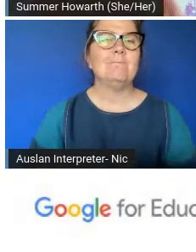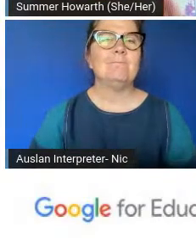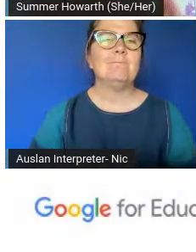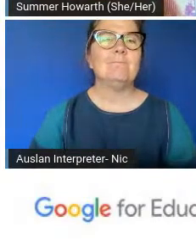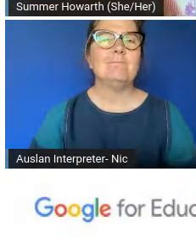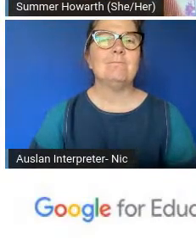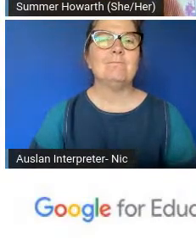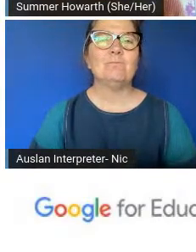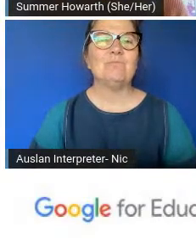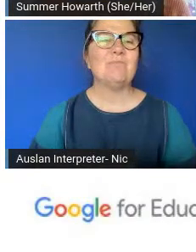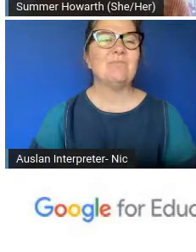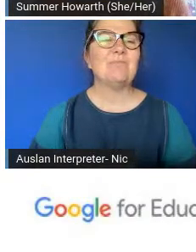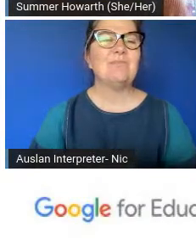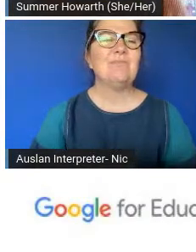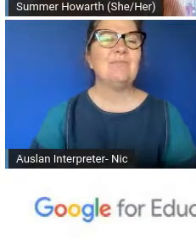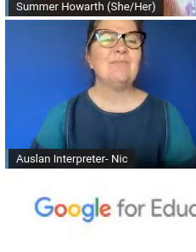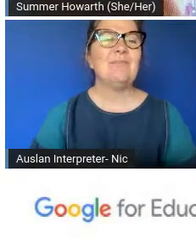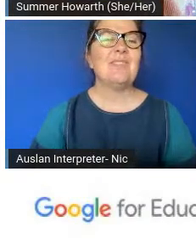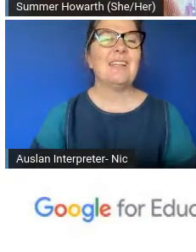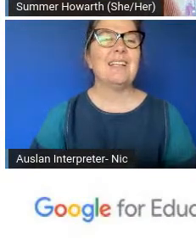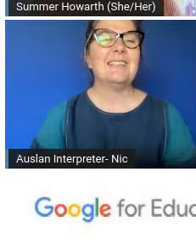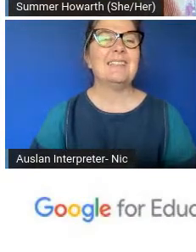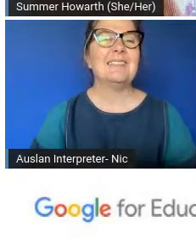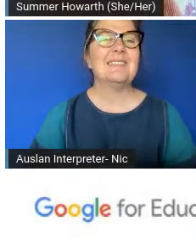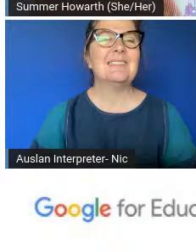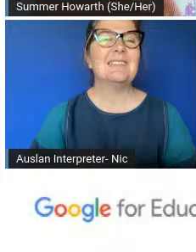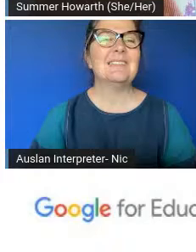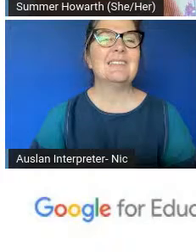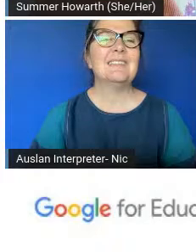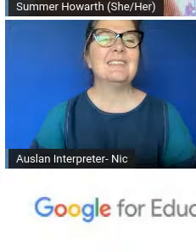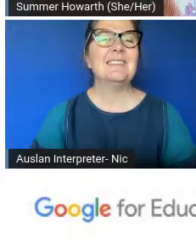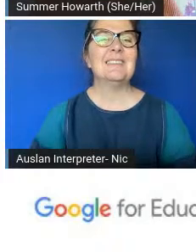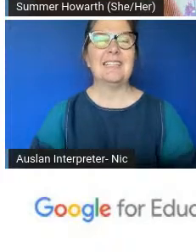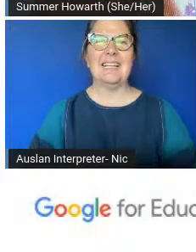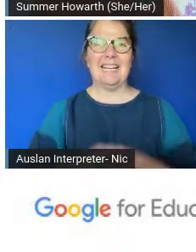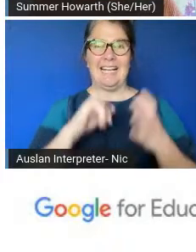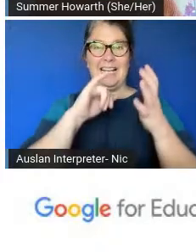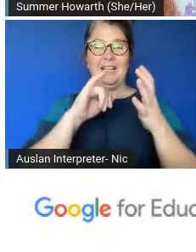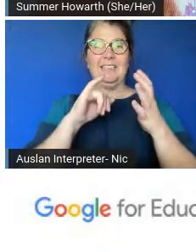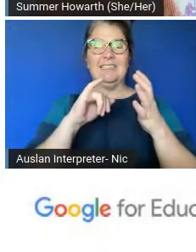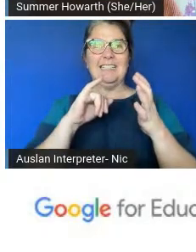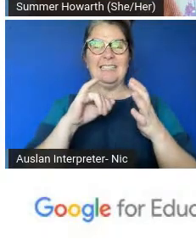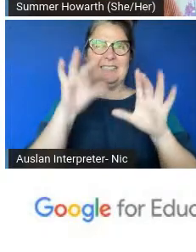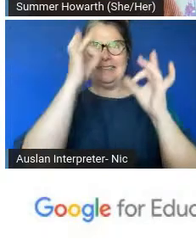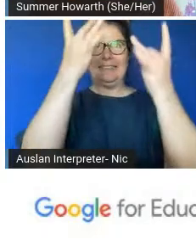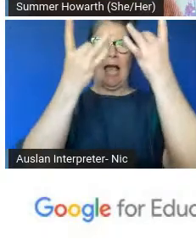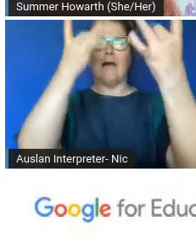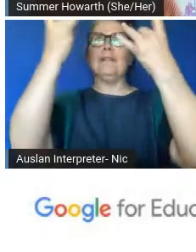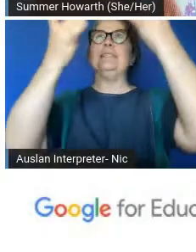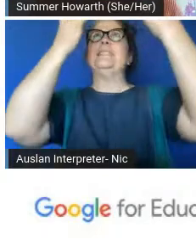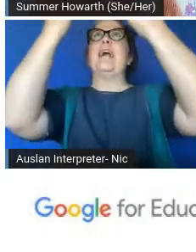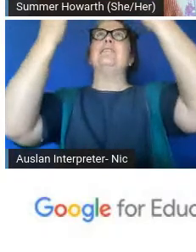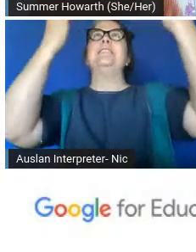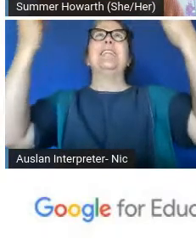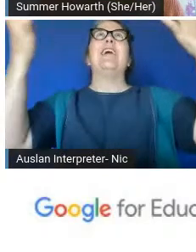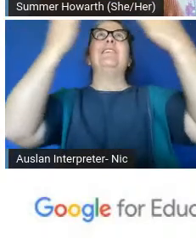song. Thank you. Starry Starry Night. That's right. The Starry Night by Van Gogh, Vincent Van